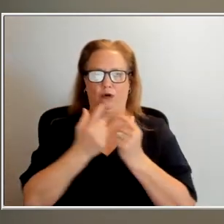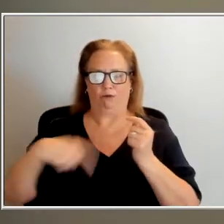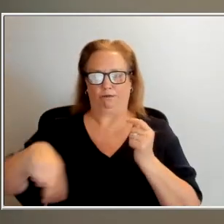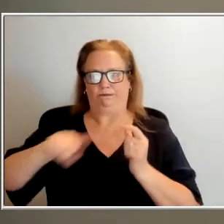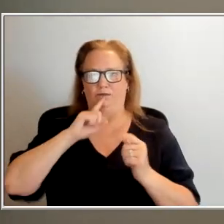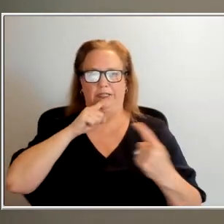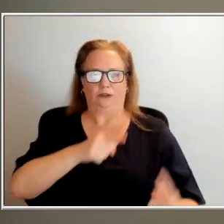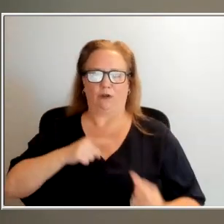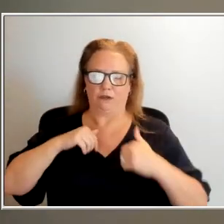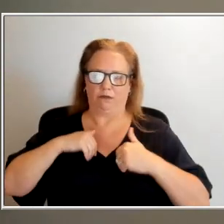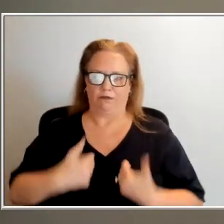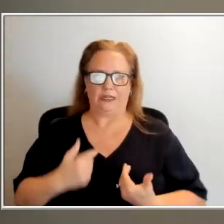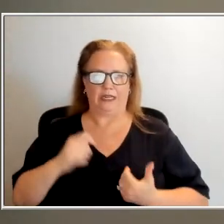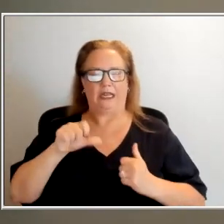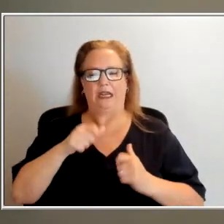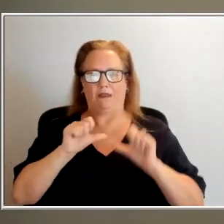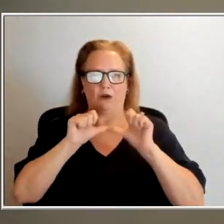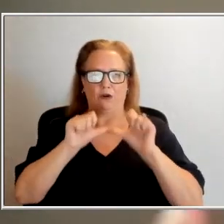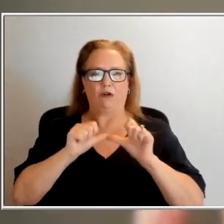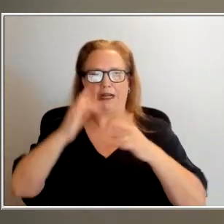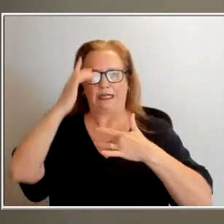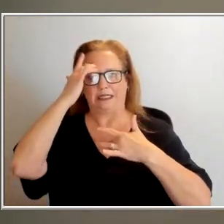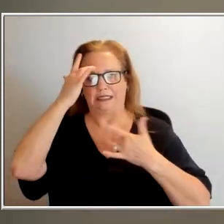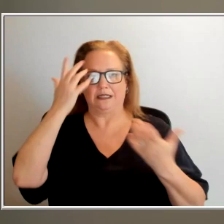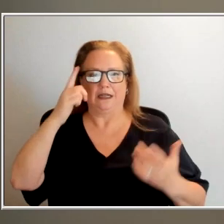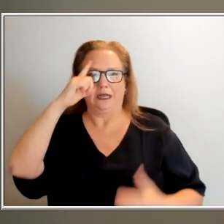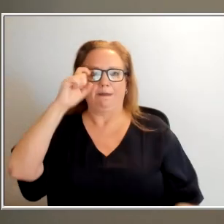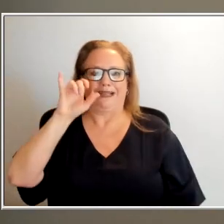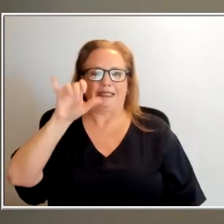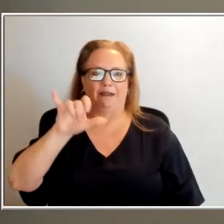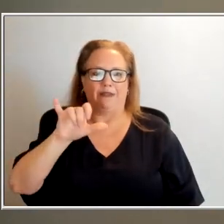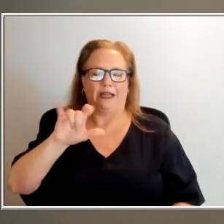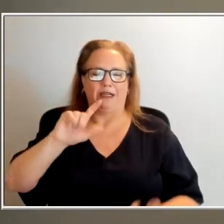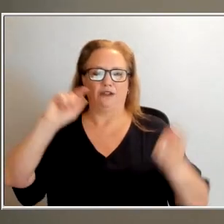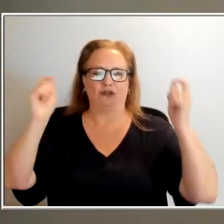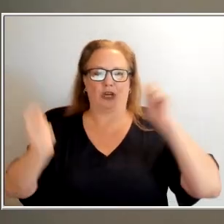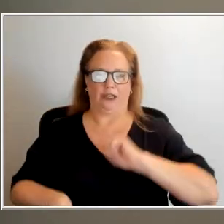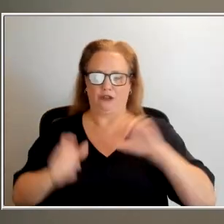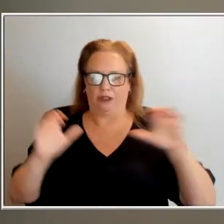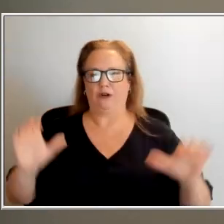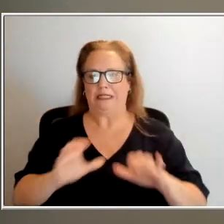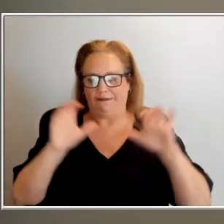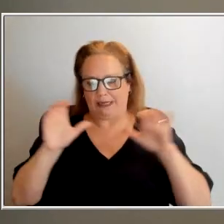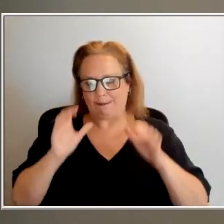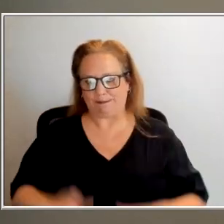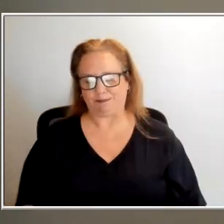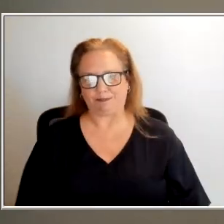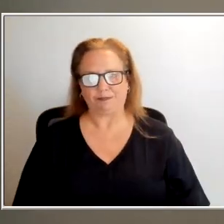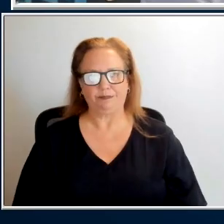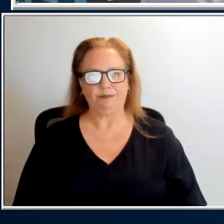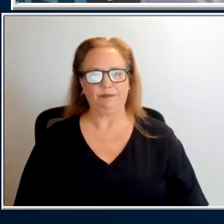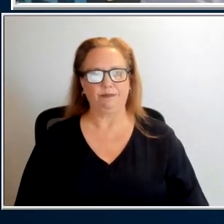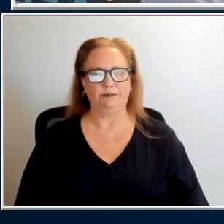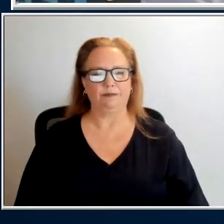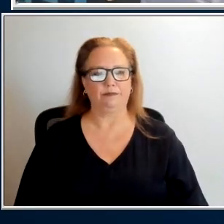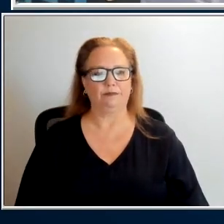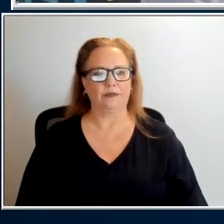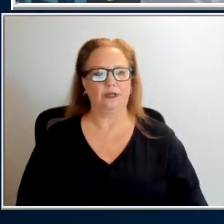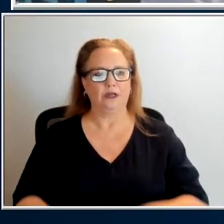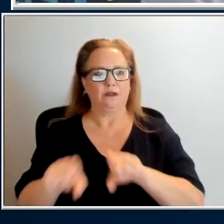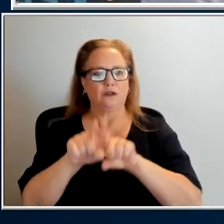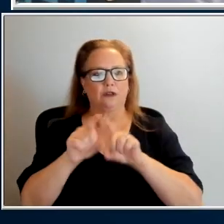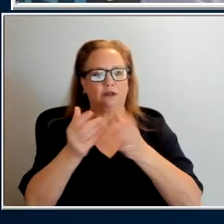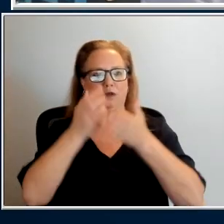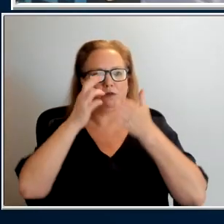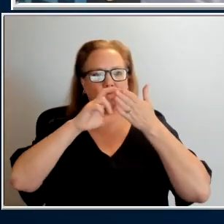with fatigue and other chronic diseases, just because of that massive change in their activity. Sammy, there's also some new research on something